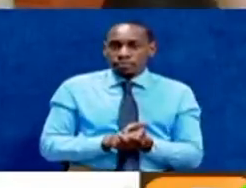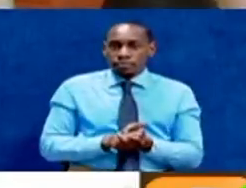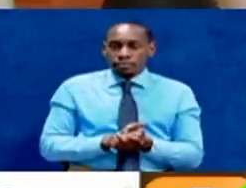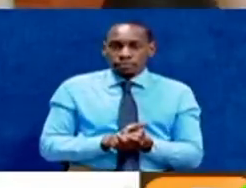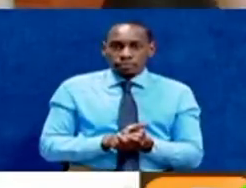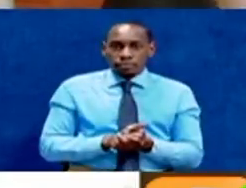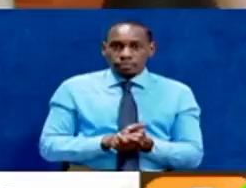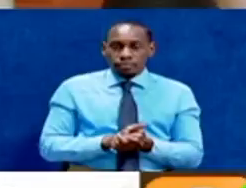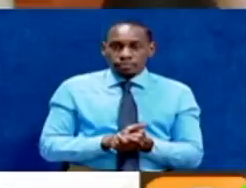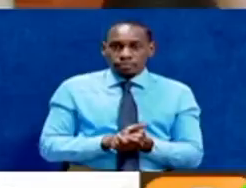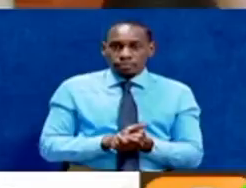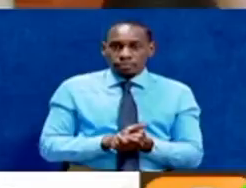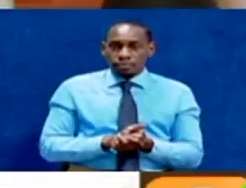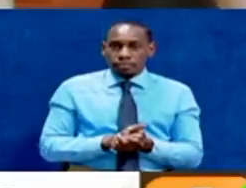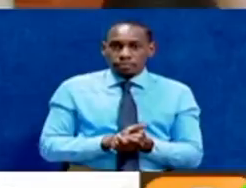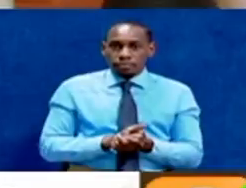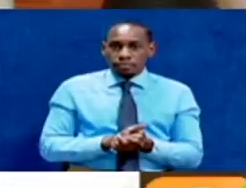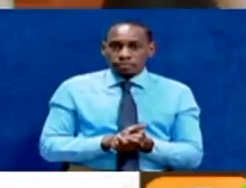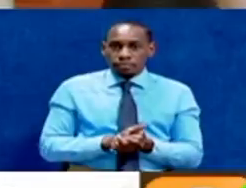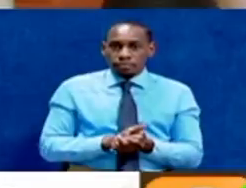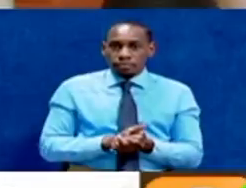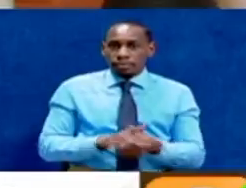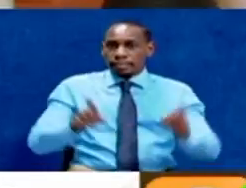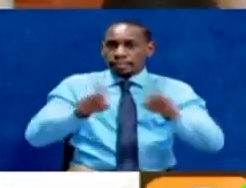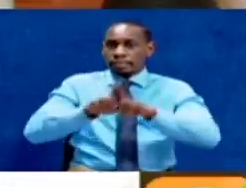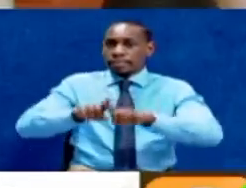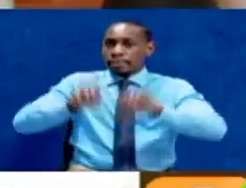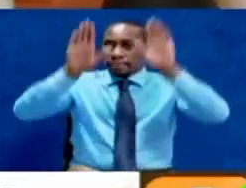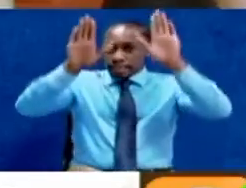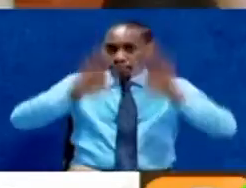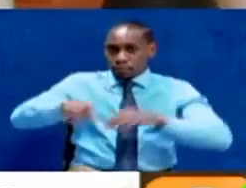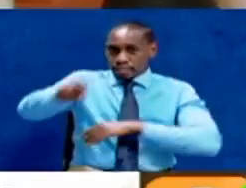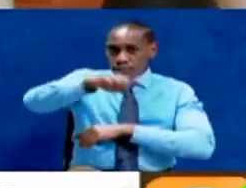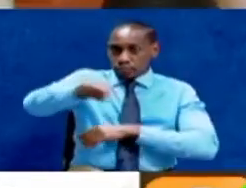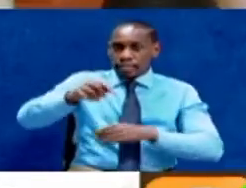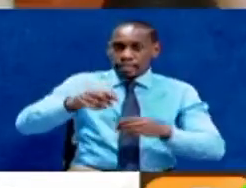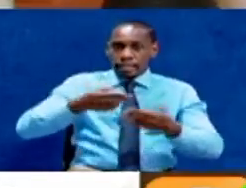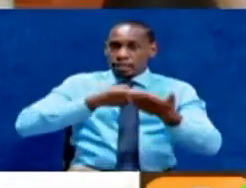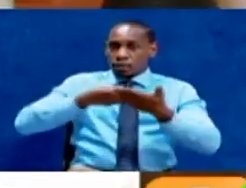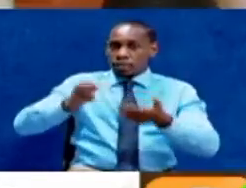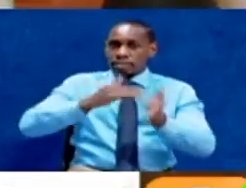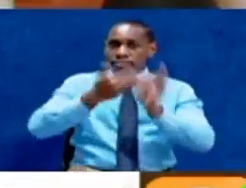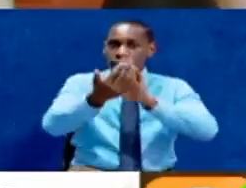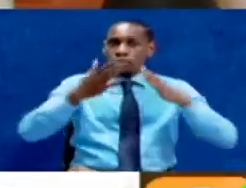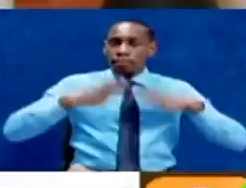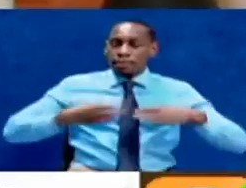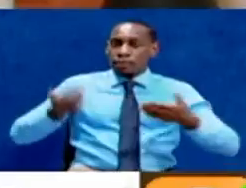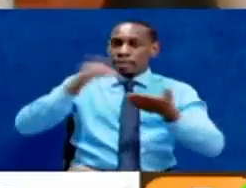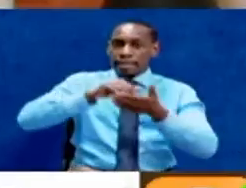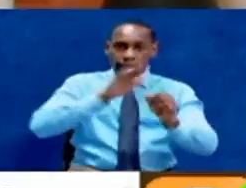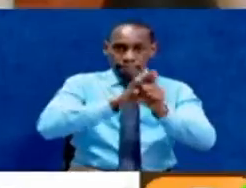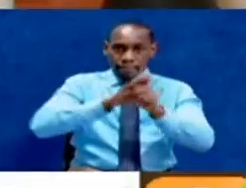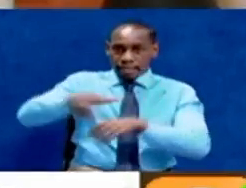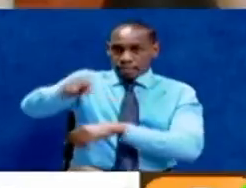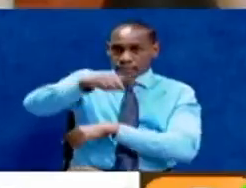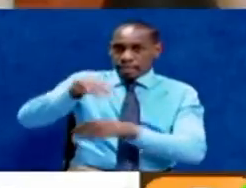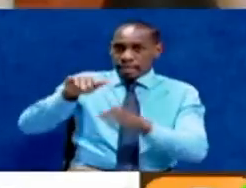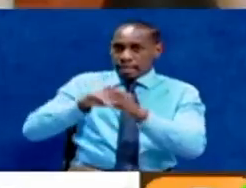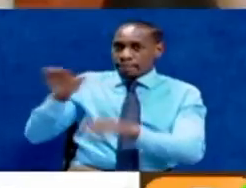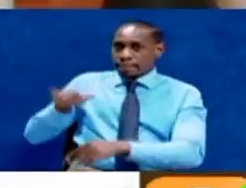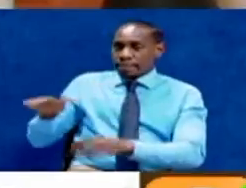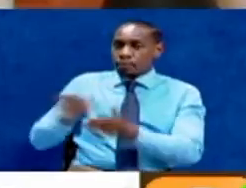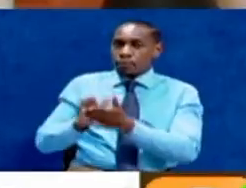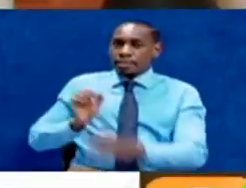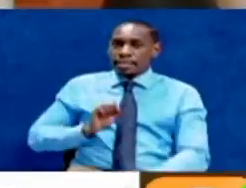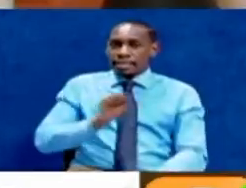that. And also, Wahiga, it's important for us to be honest to Kenyans again. Most of us, members of parliament